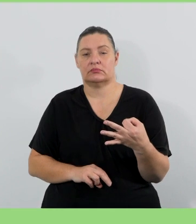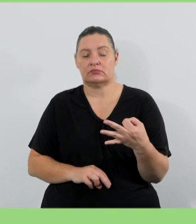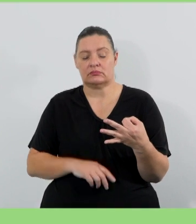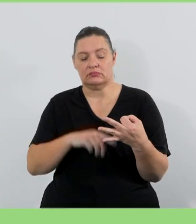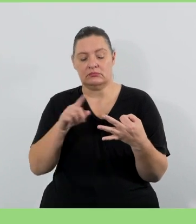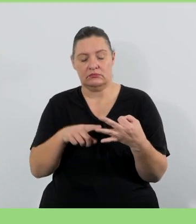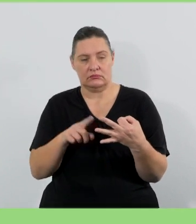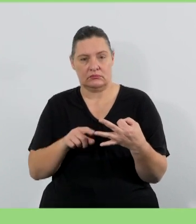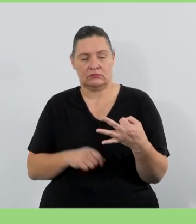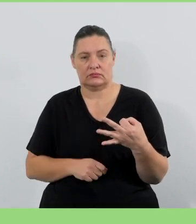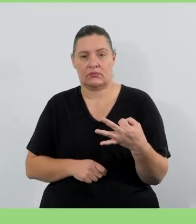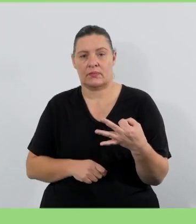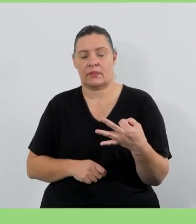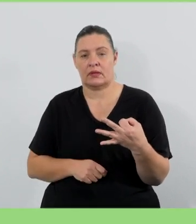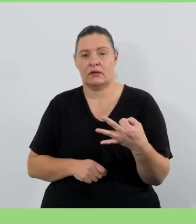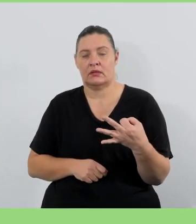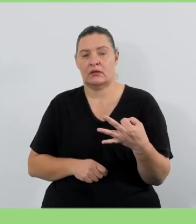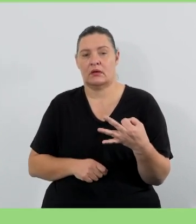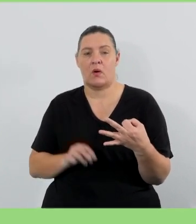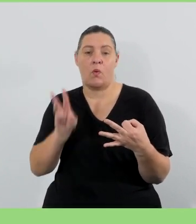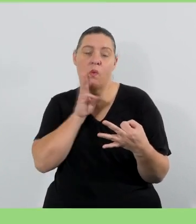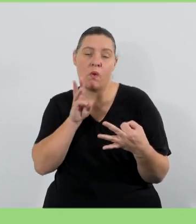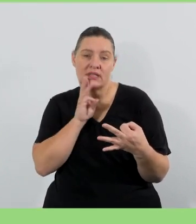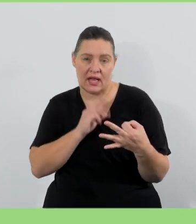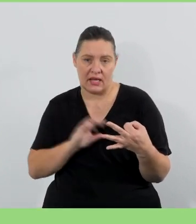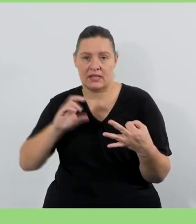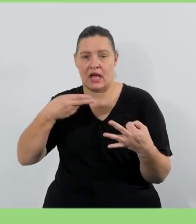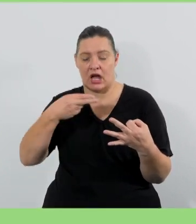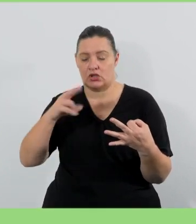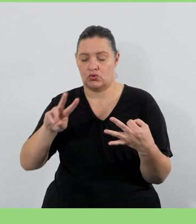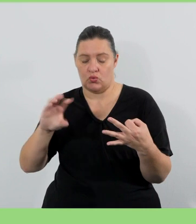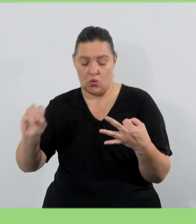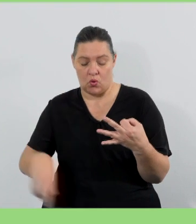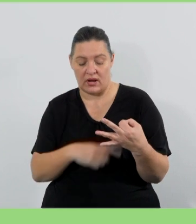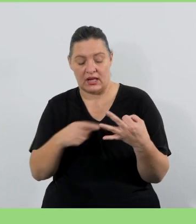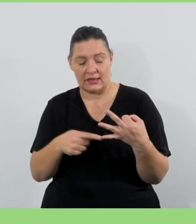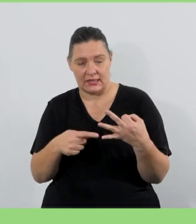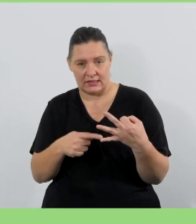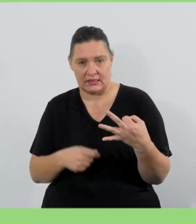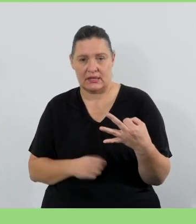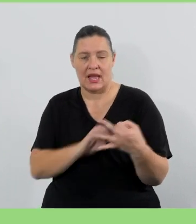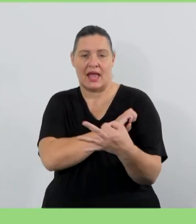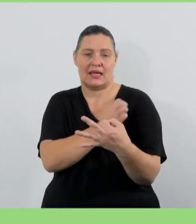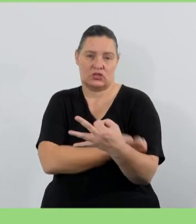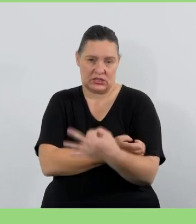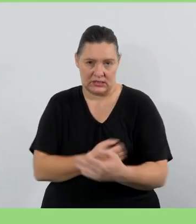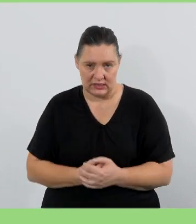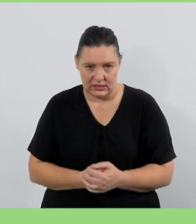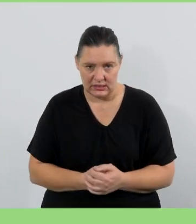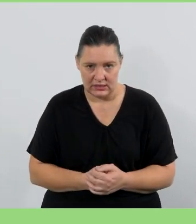released, carbon dioxide. The second one is water, which is H2O. And the third one is